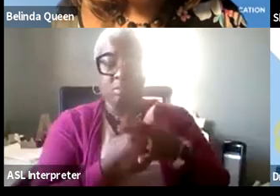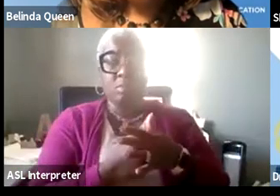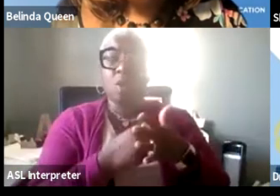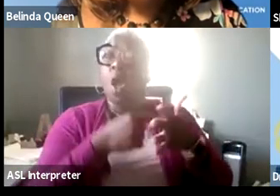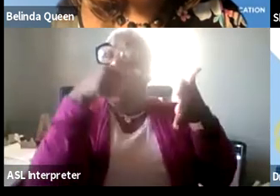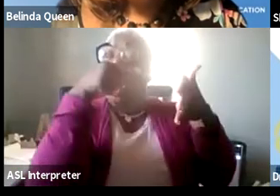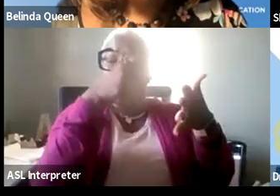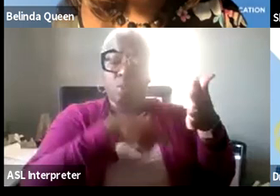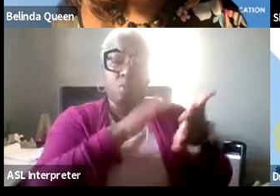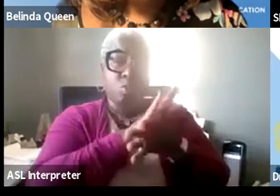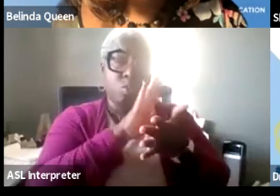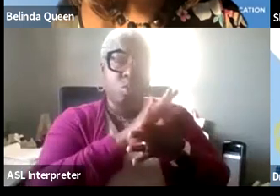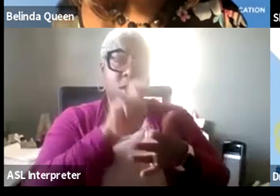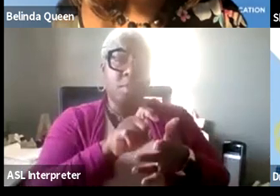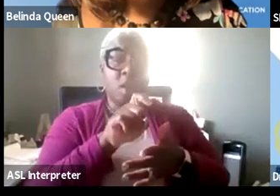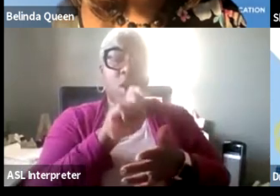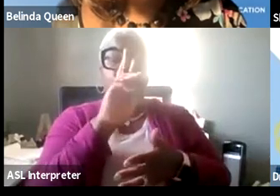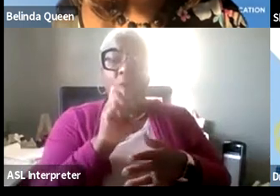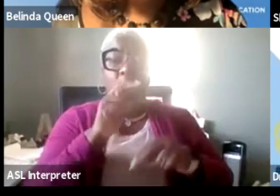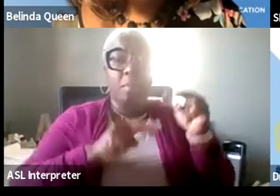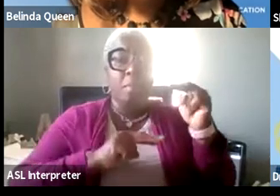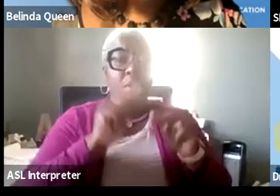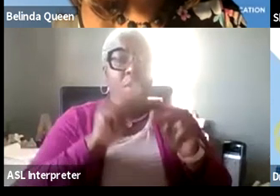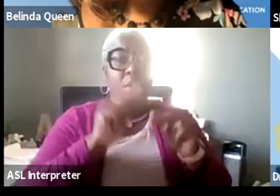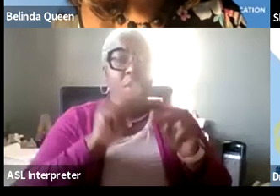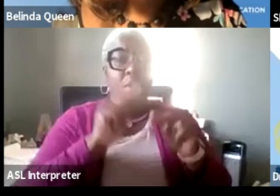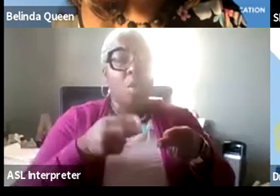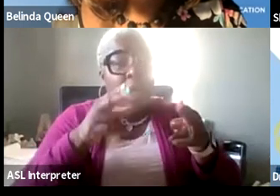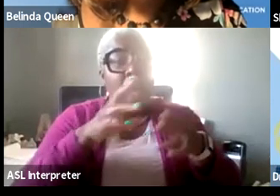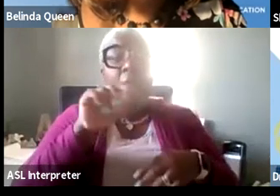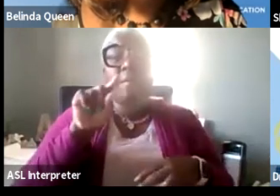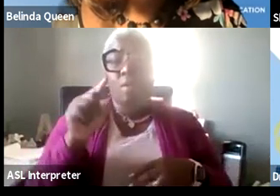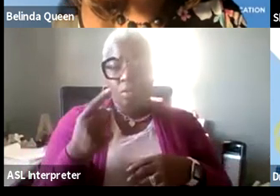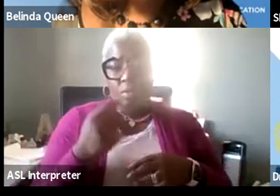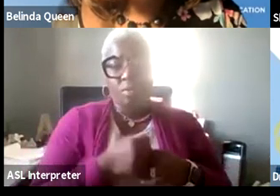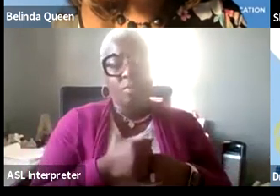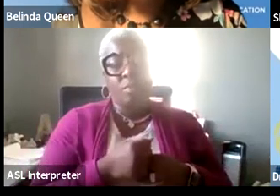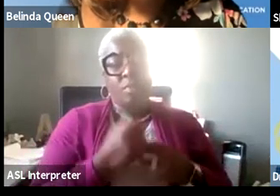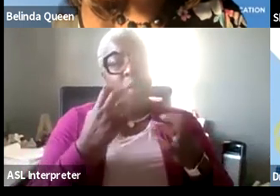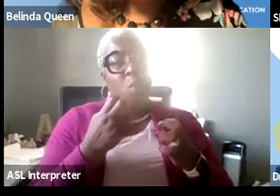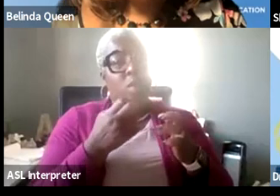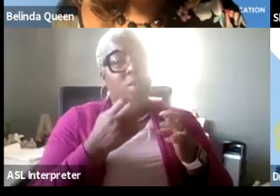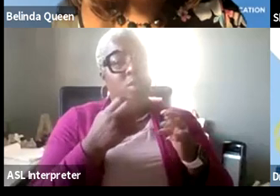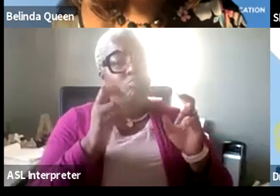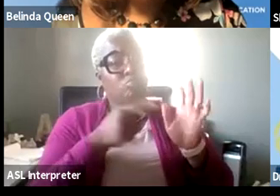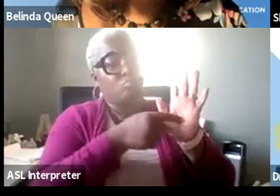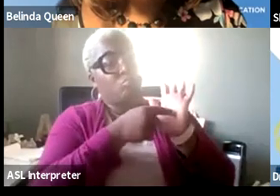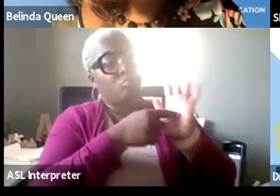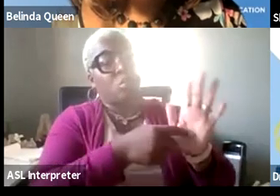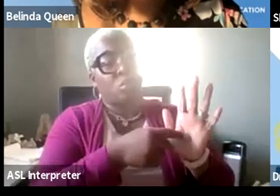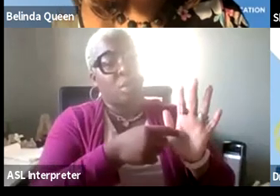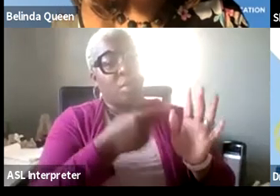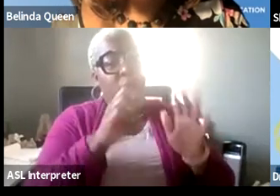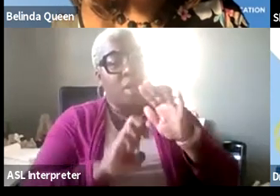that need to be rebuilt urgently and first. So I just wanted to highlight that Hyattsville Elementary School